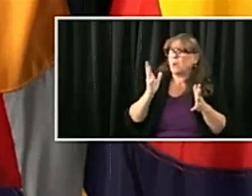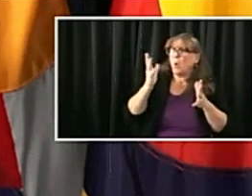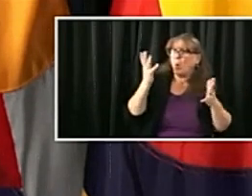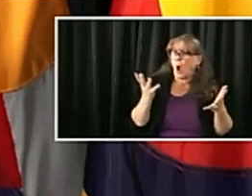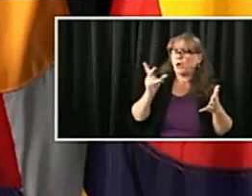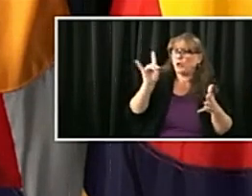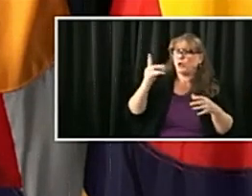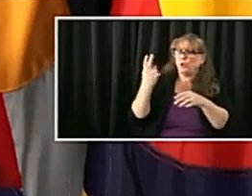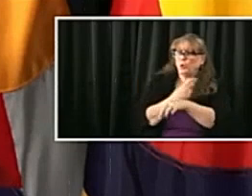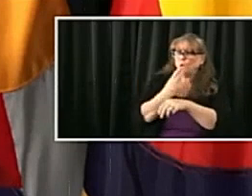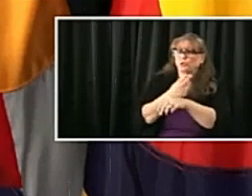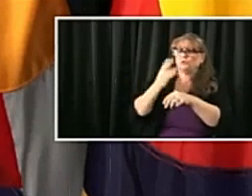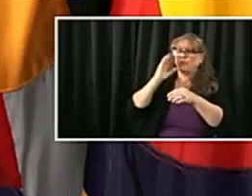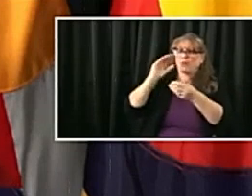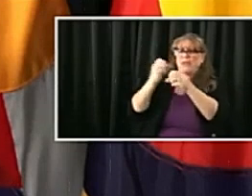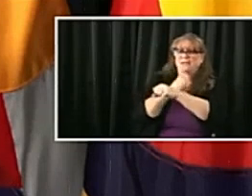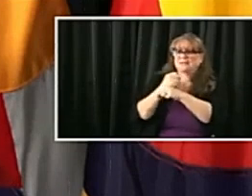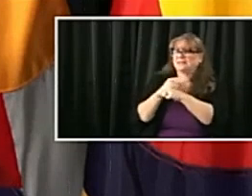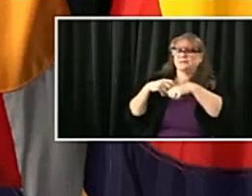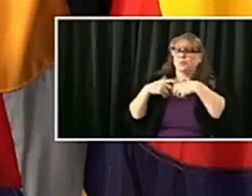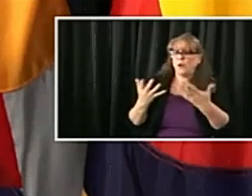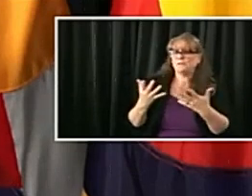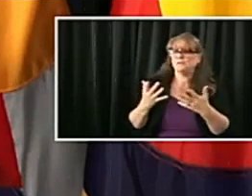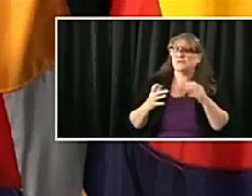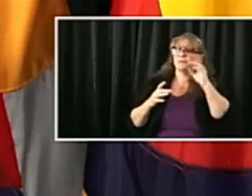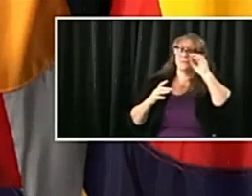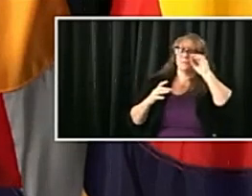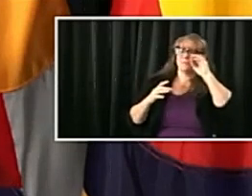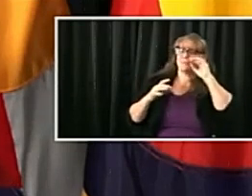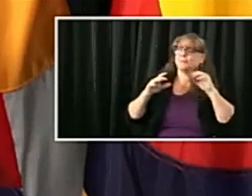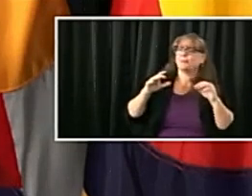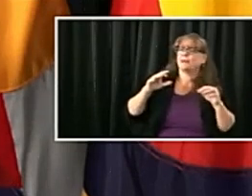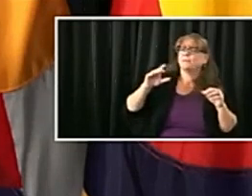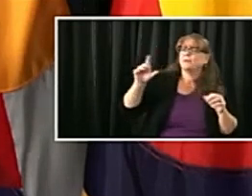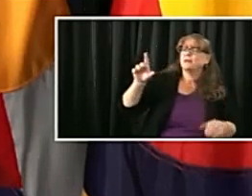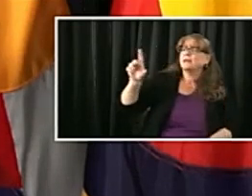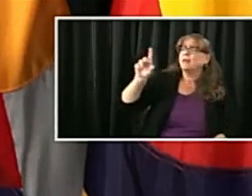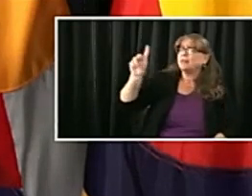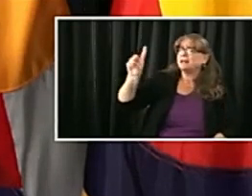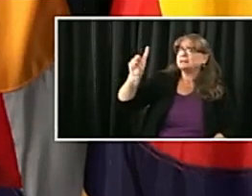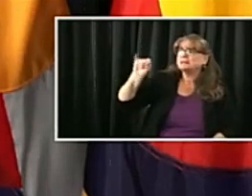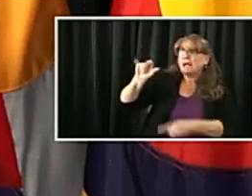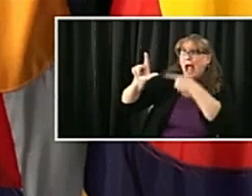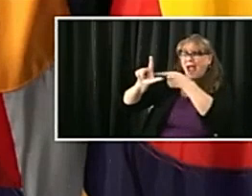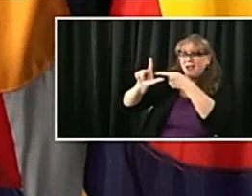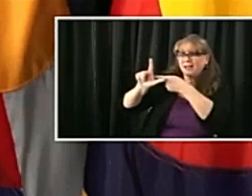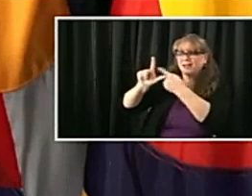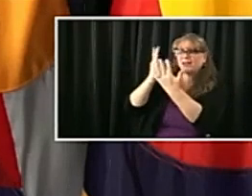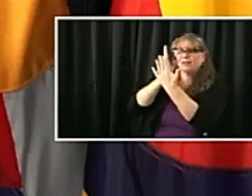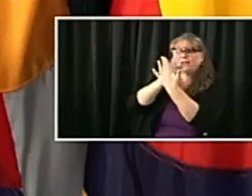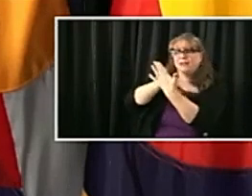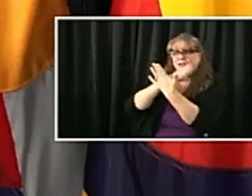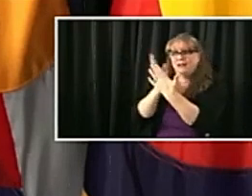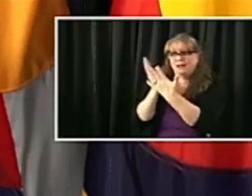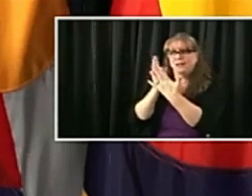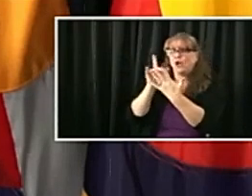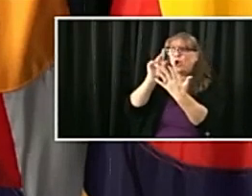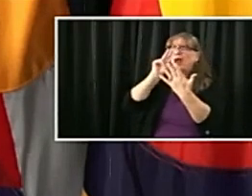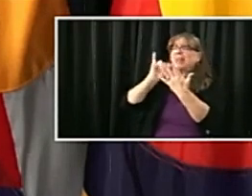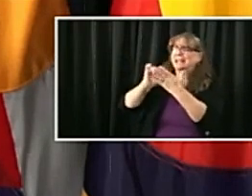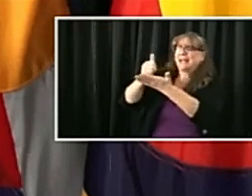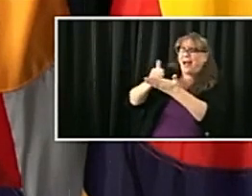The dial framework looks at number of cases, hospitalizations, positivity rate. I mentioned there's going to be some adjustments in those